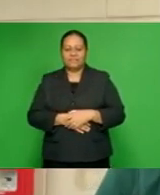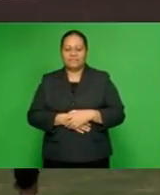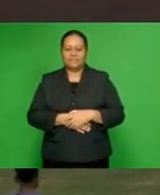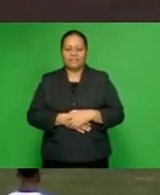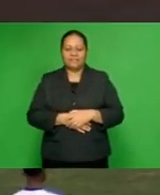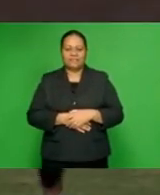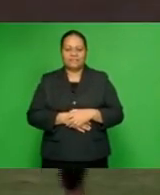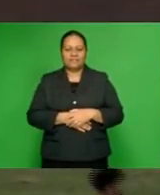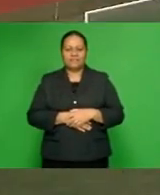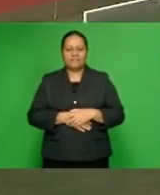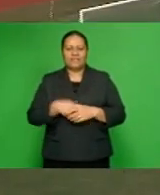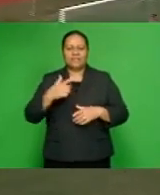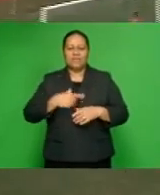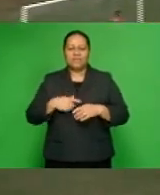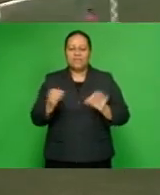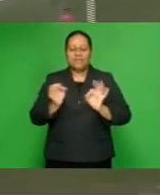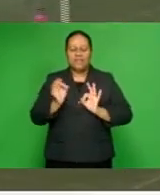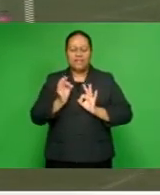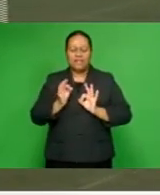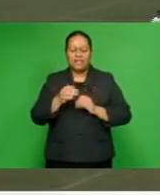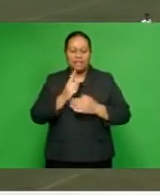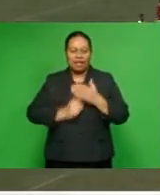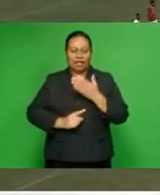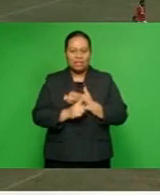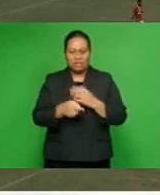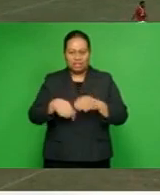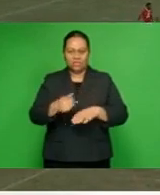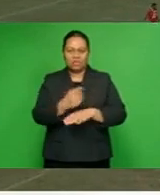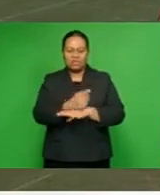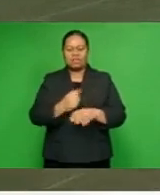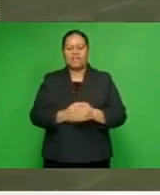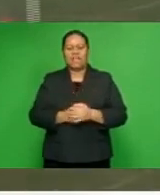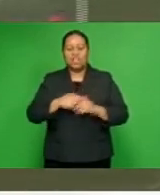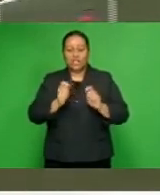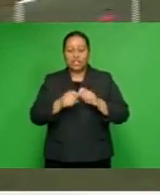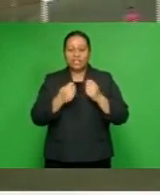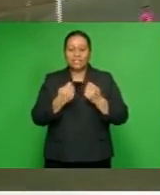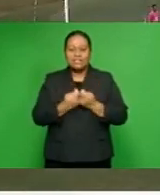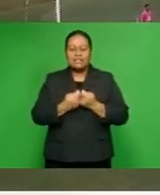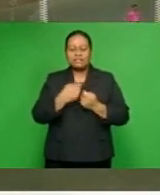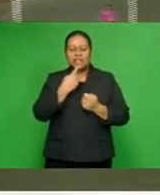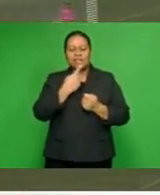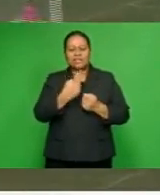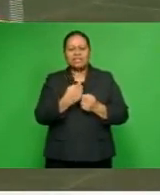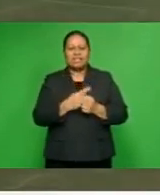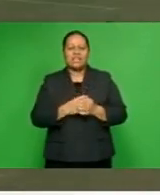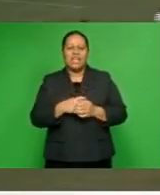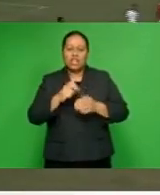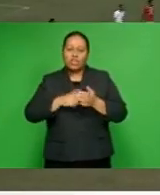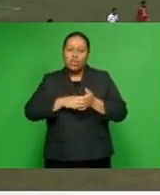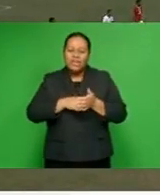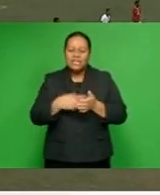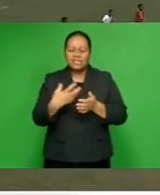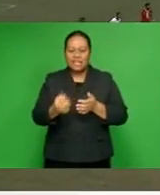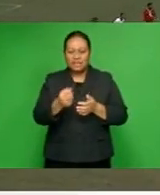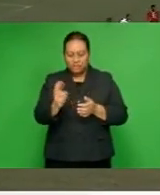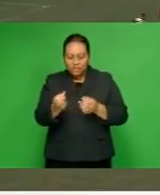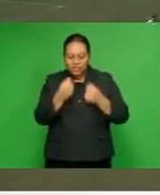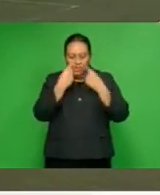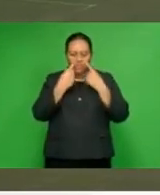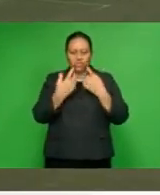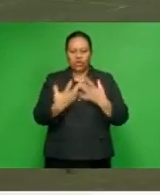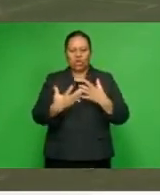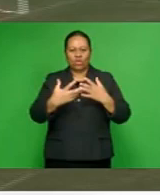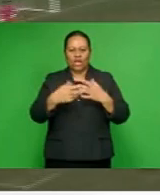because we didn't have Nambenia and Bruce this week. Rewa knew Suva was the team to beat, and Rondu says weakness in the team resulted in the draw.